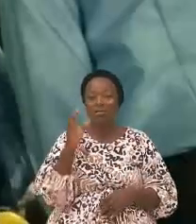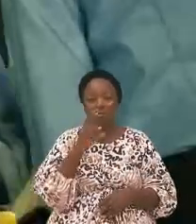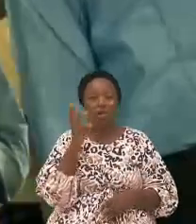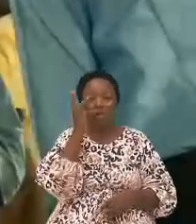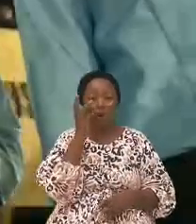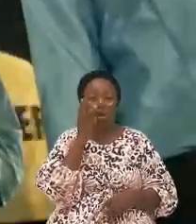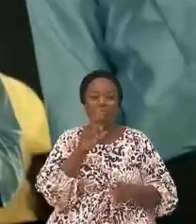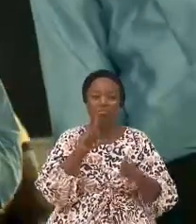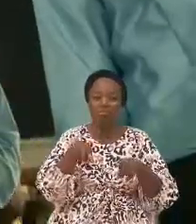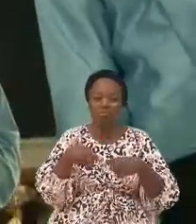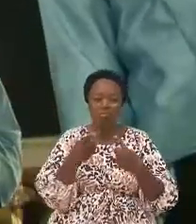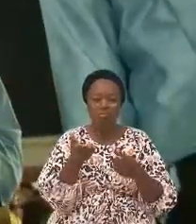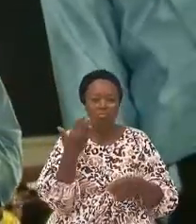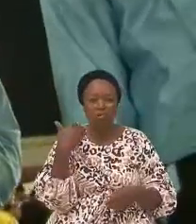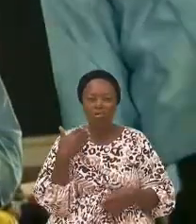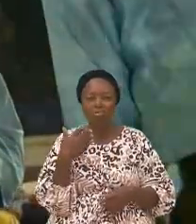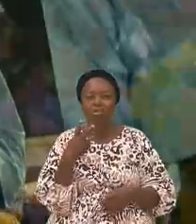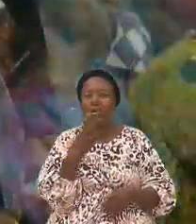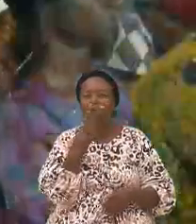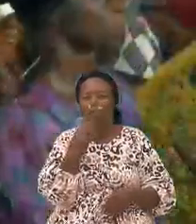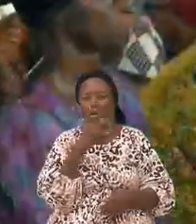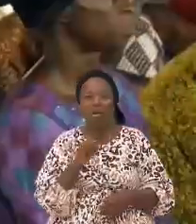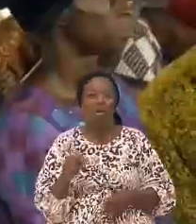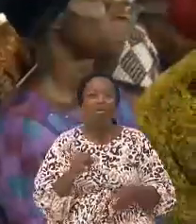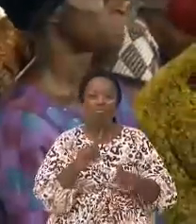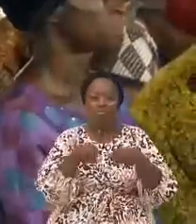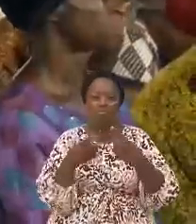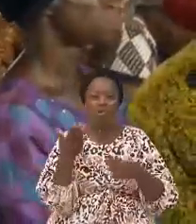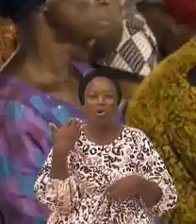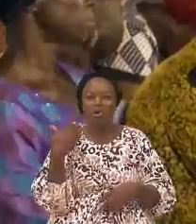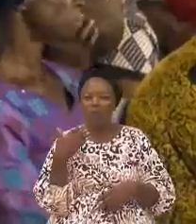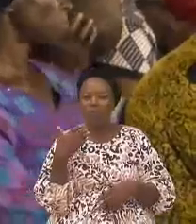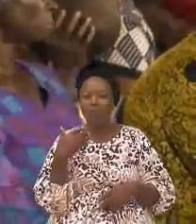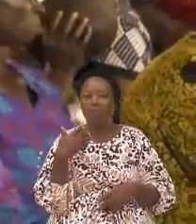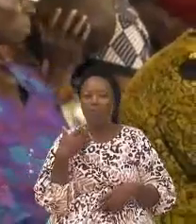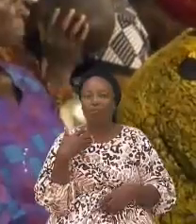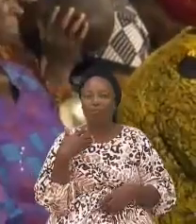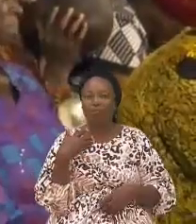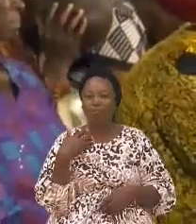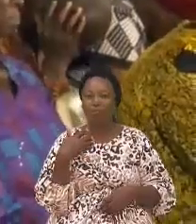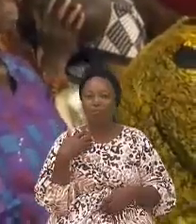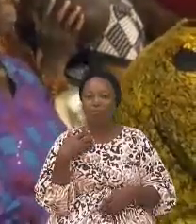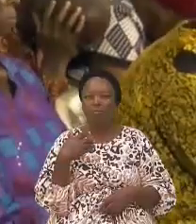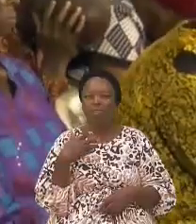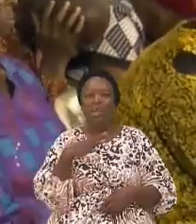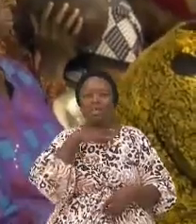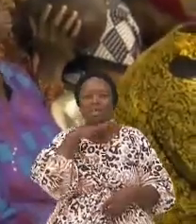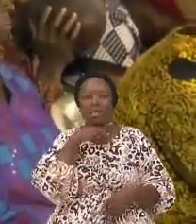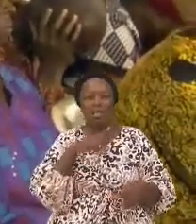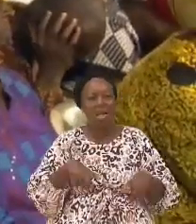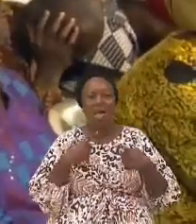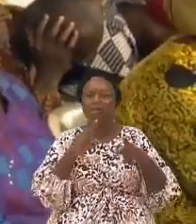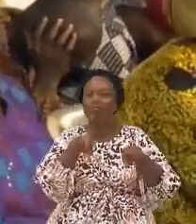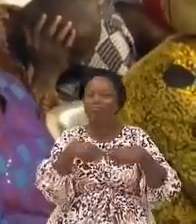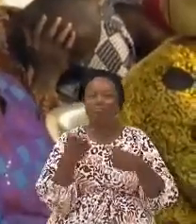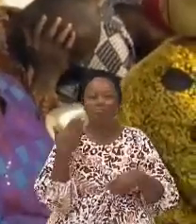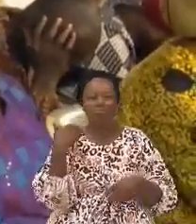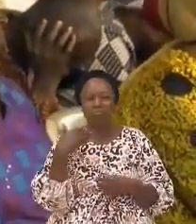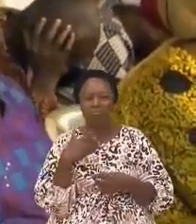anymore. Alcohol gone. Smoking,